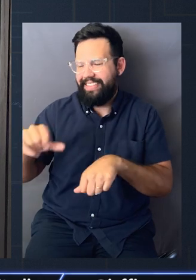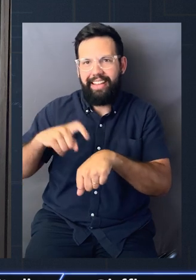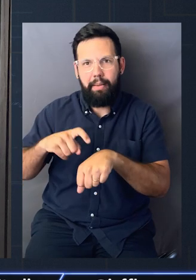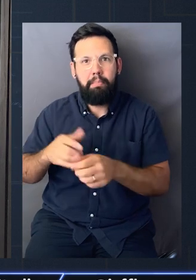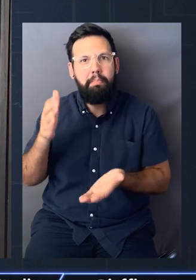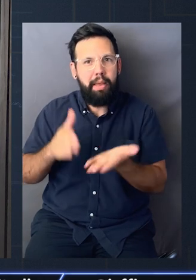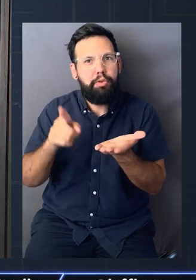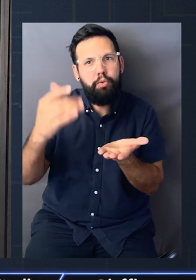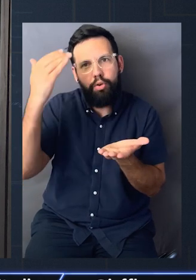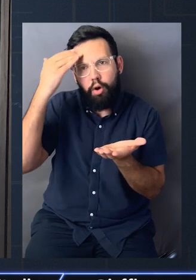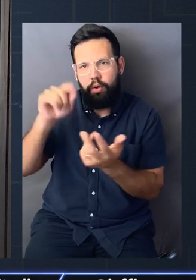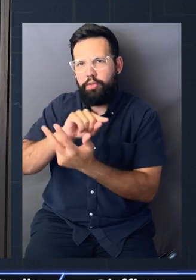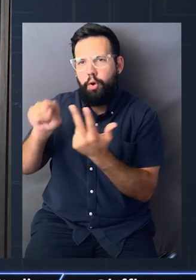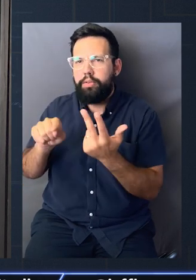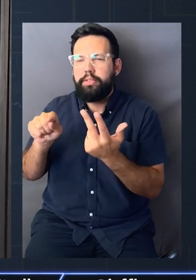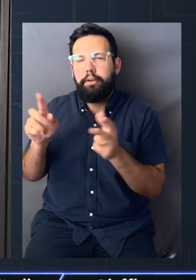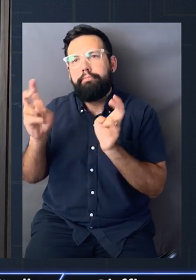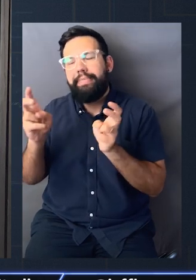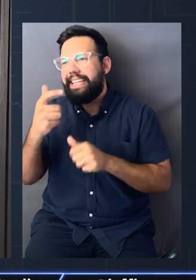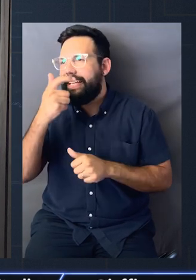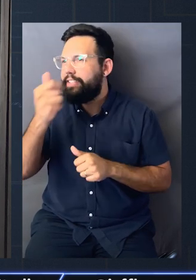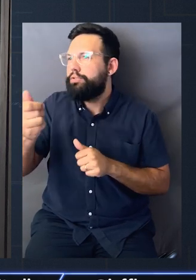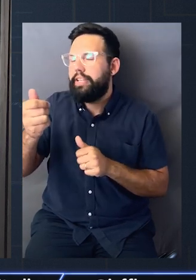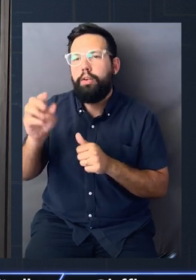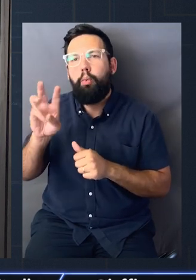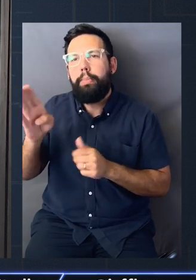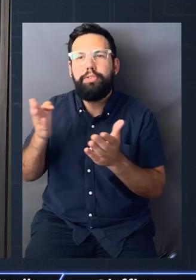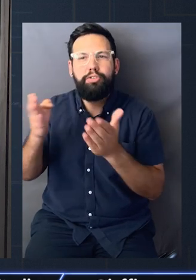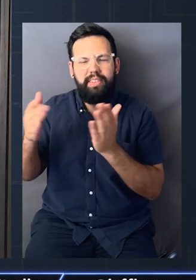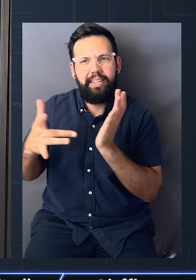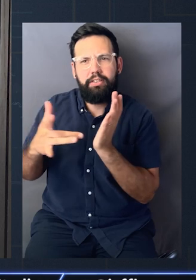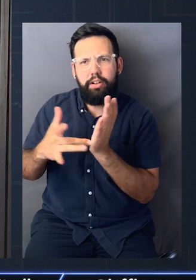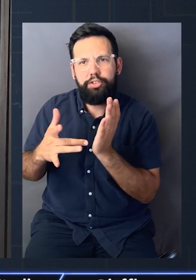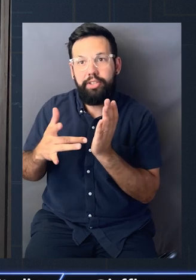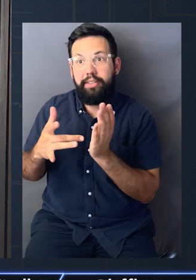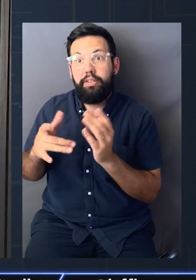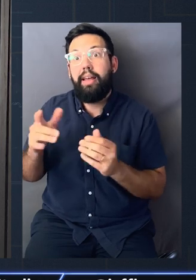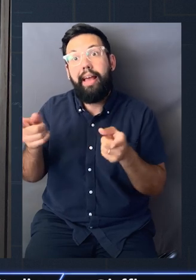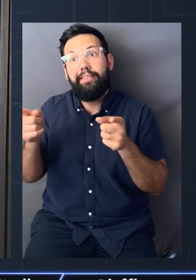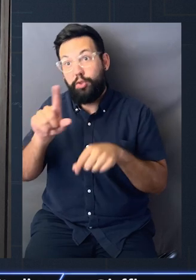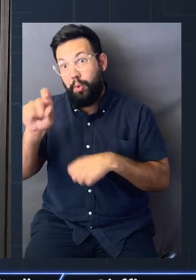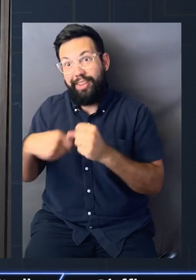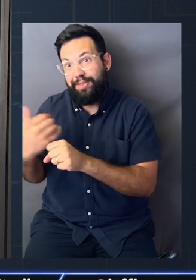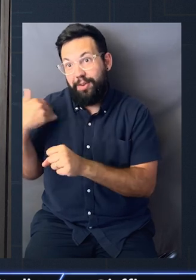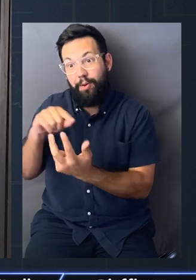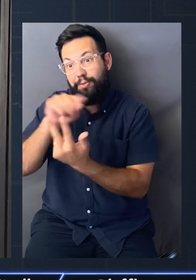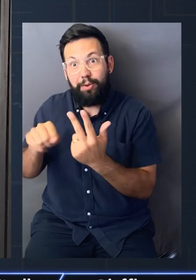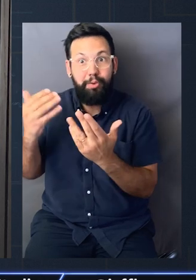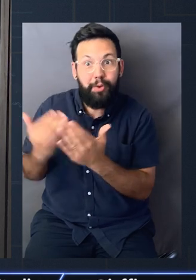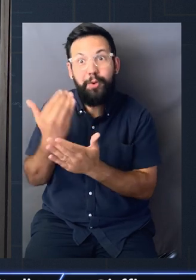all different kinds of really interesting web service technologies. 20, 24 years ago, they were new and